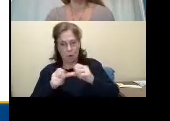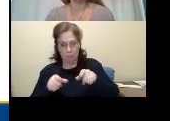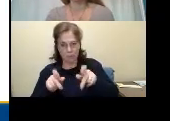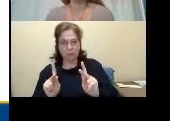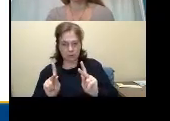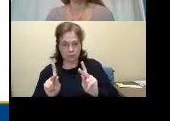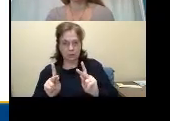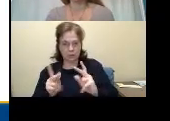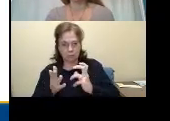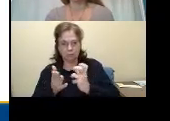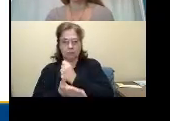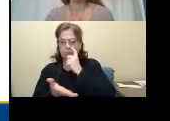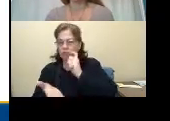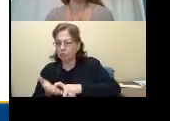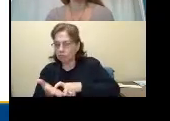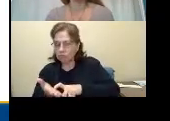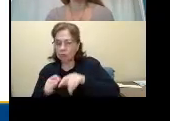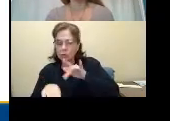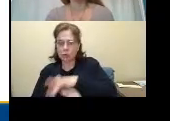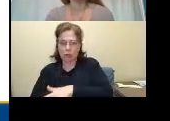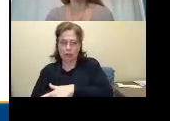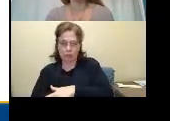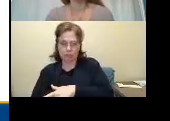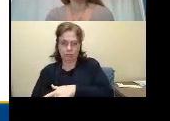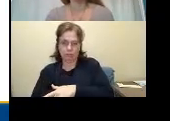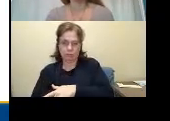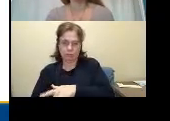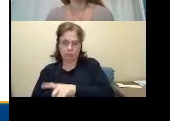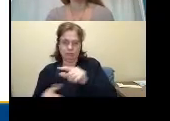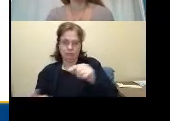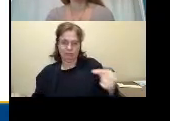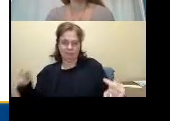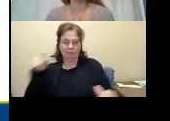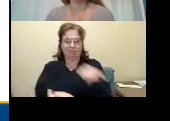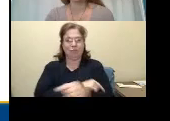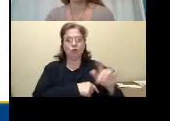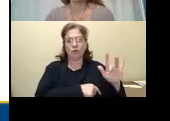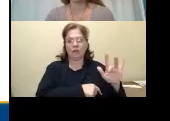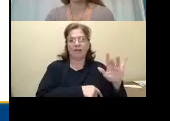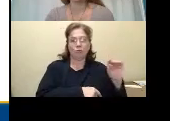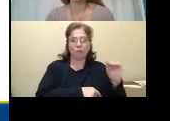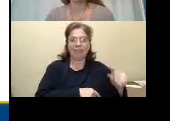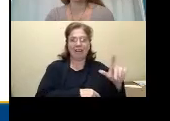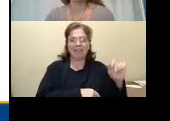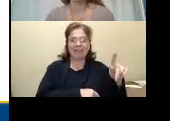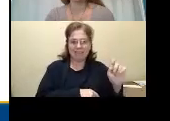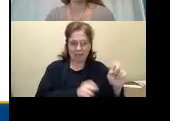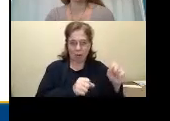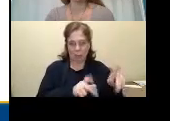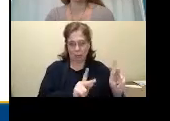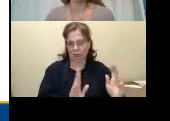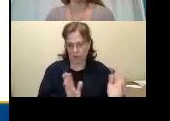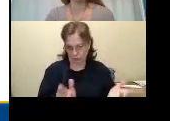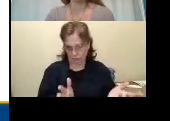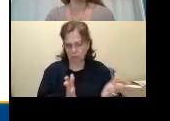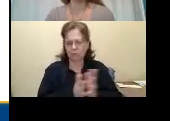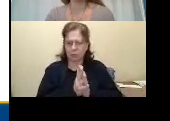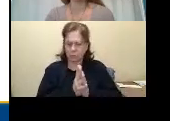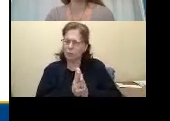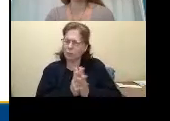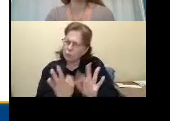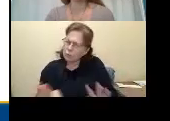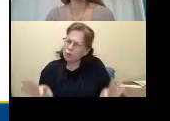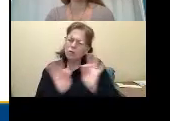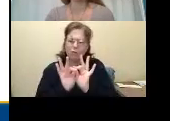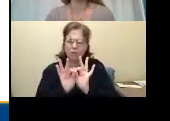stage lung cancer diagnosis, and only a 25% chance of getting a late stage diagnosis. So it